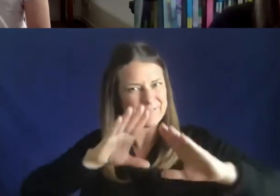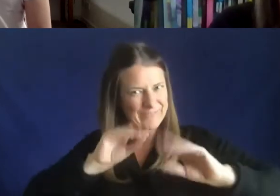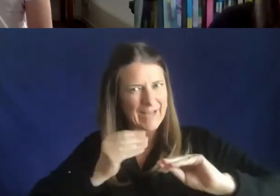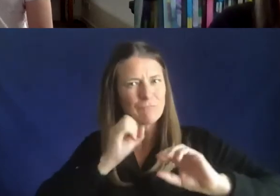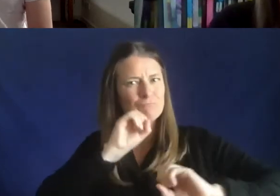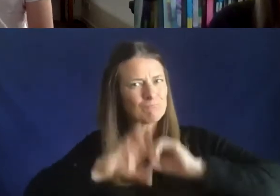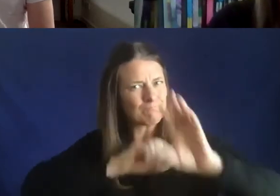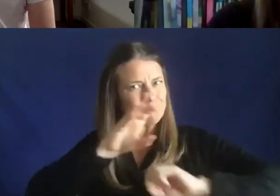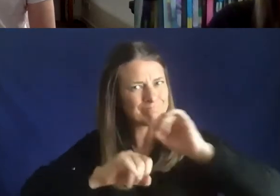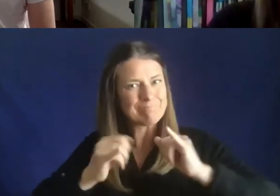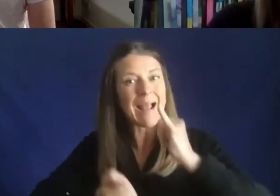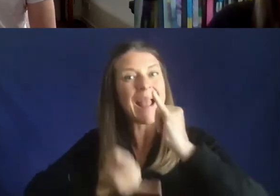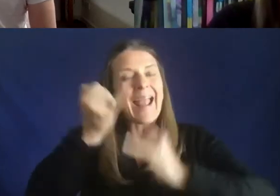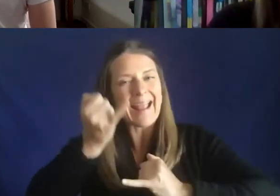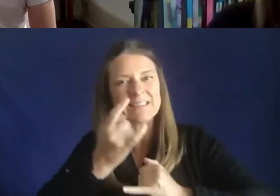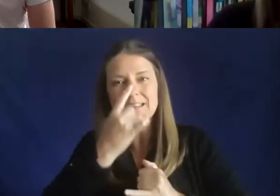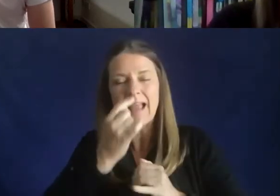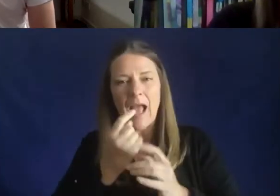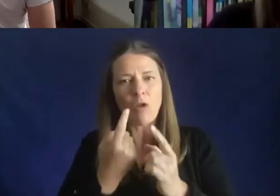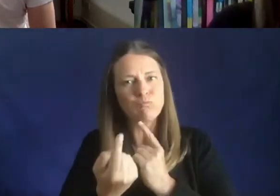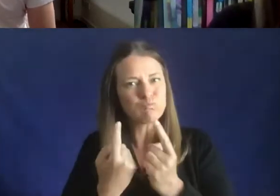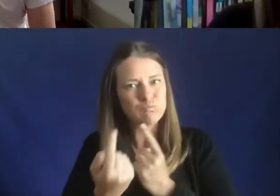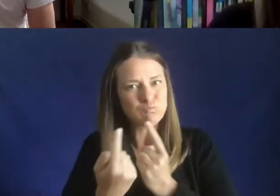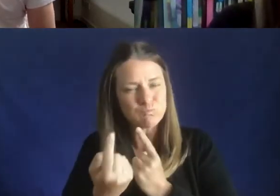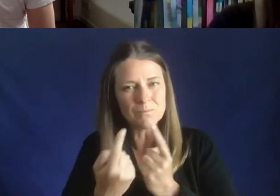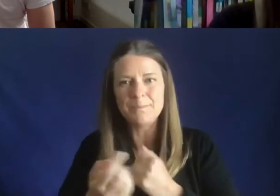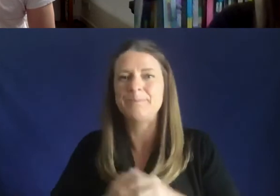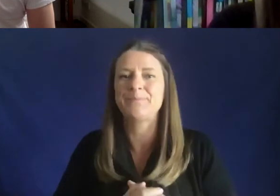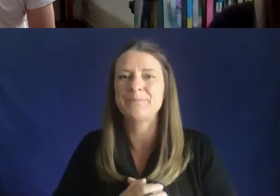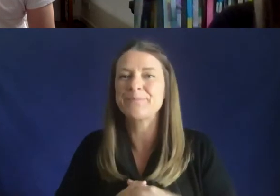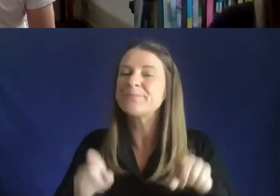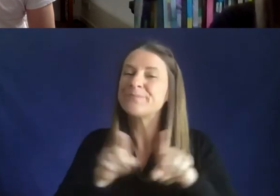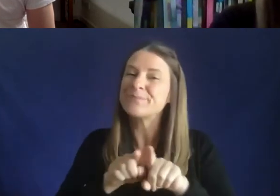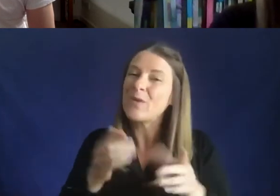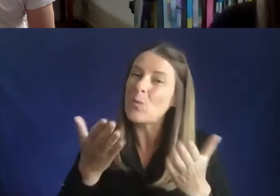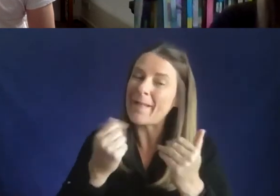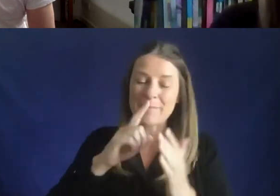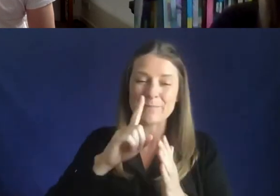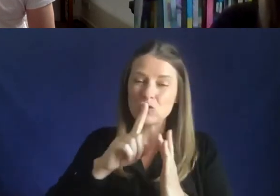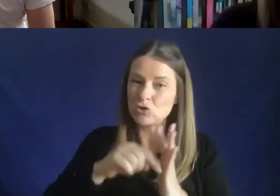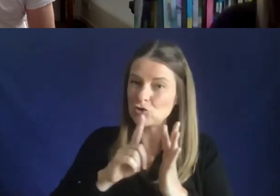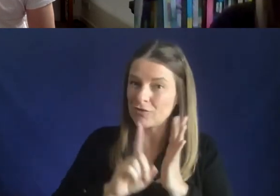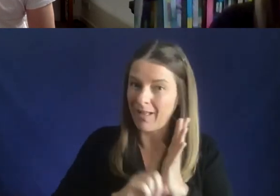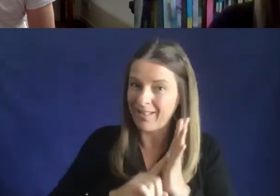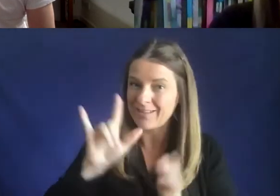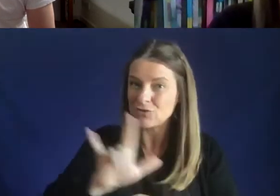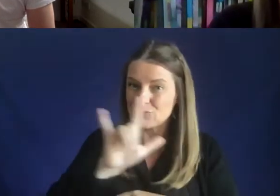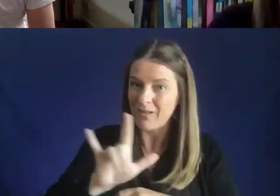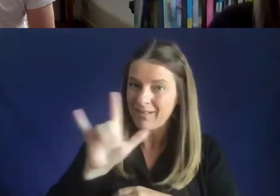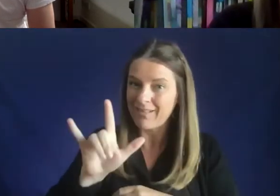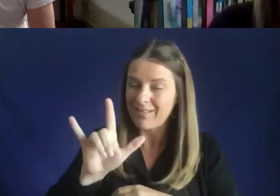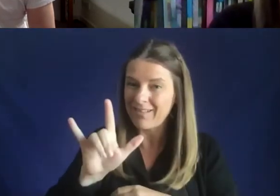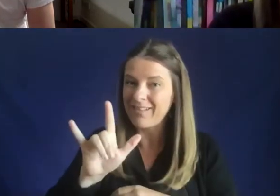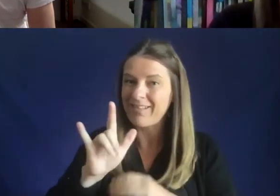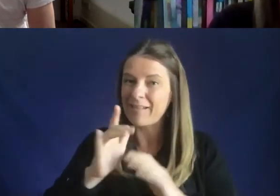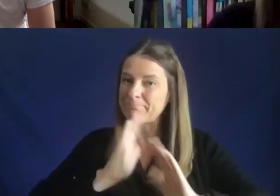end. So I would also like to welcome Jill Gallagher, who is our BSL interpreter for